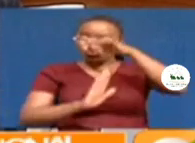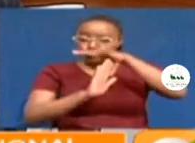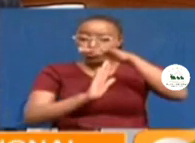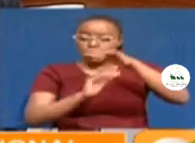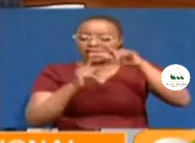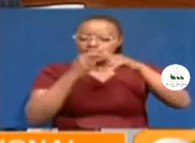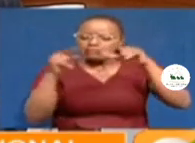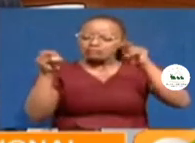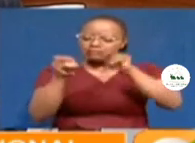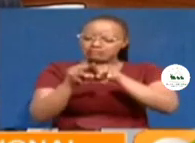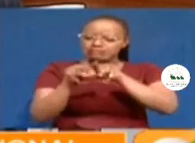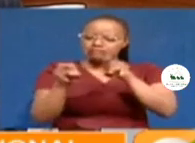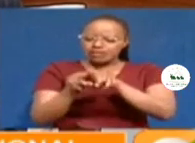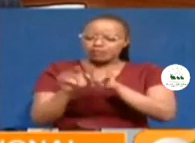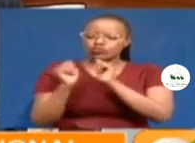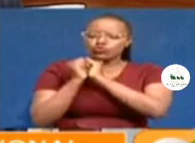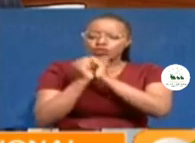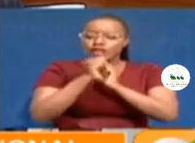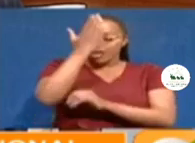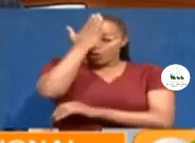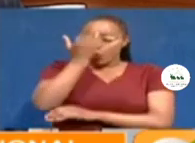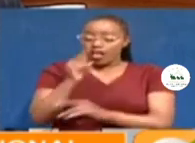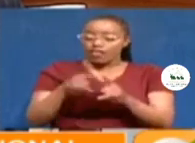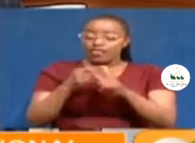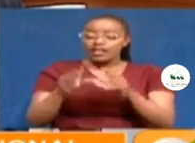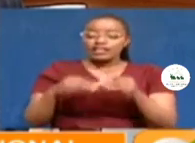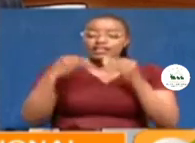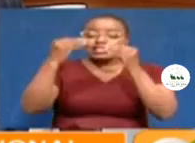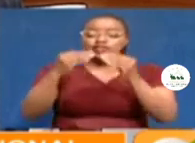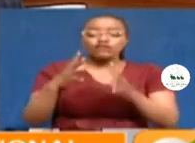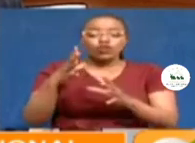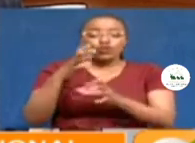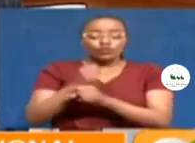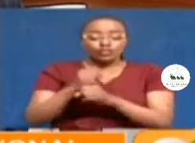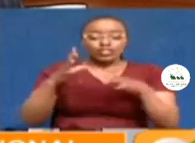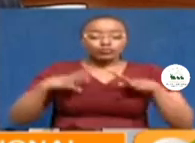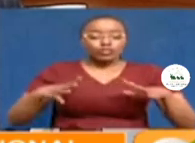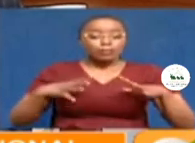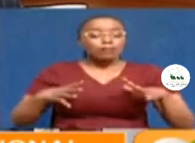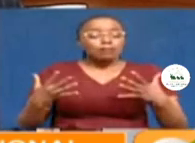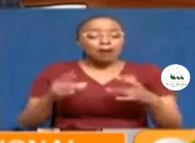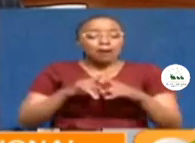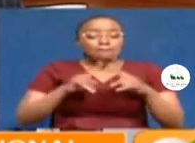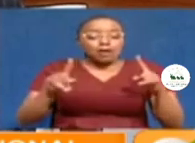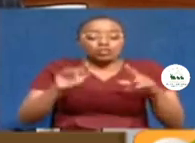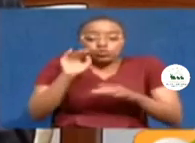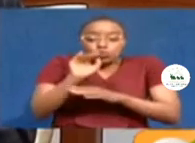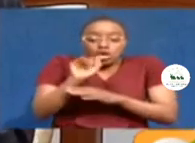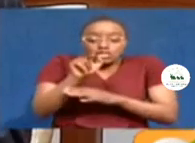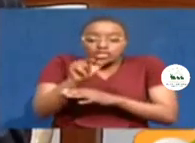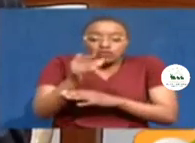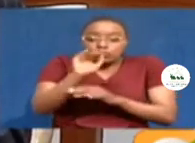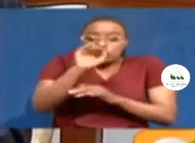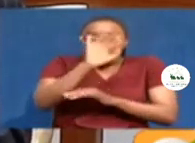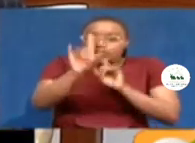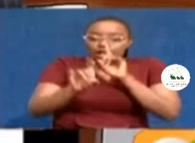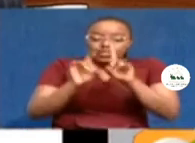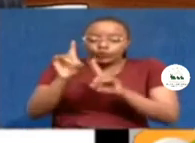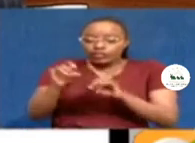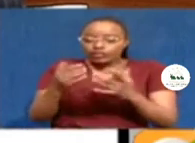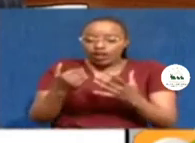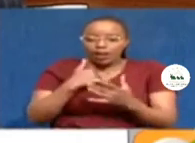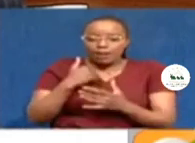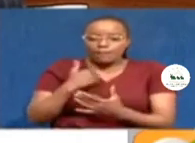read from the same script, because it then gives confidence to the people. But you asked a direct question.